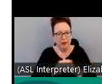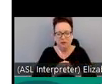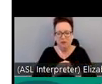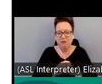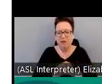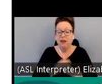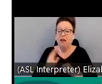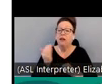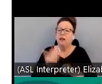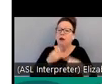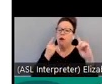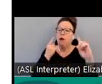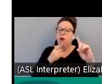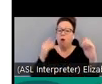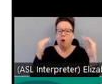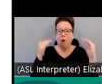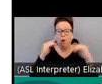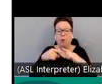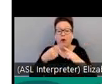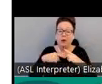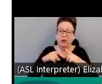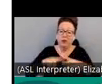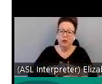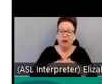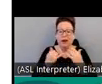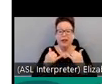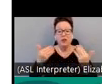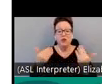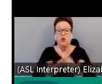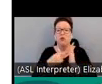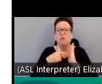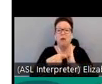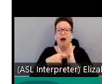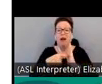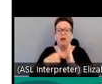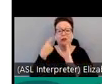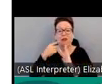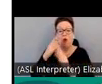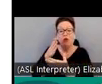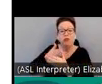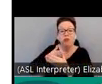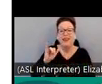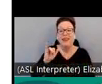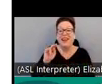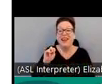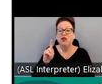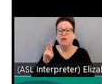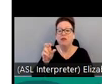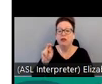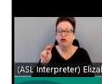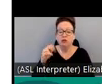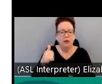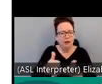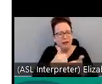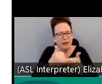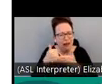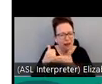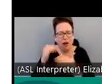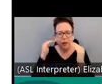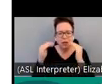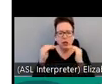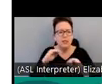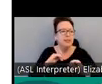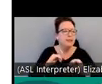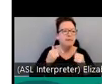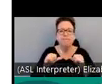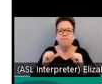we're trying out these new models of intervention to help young adults explore the world of work, we're going to see